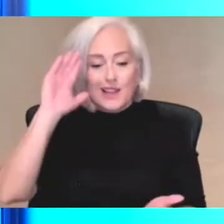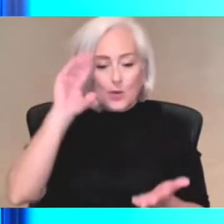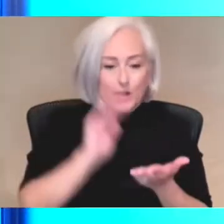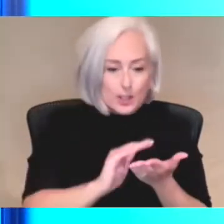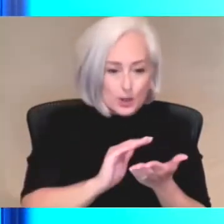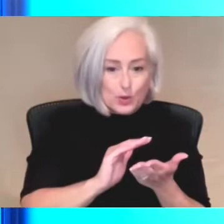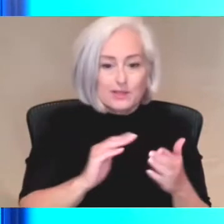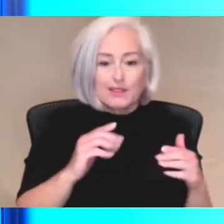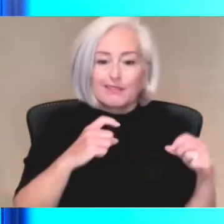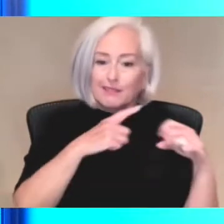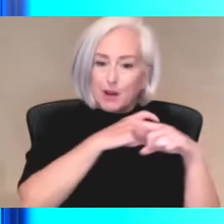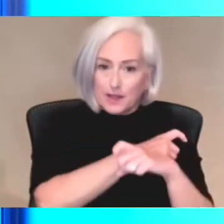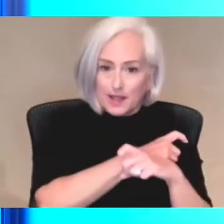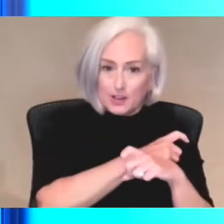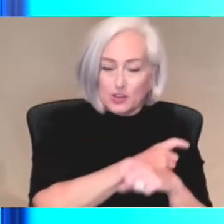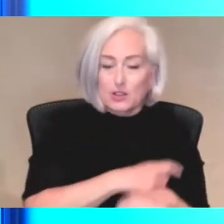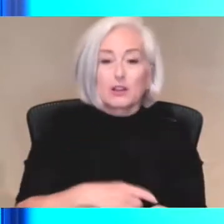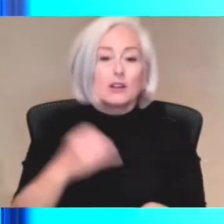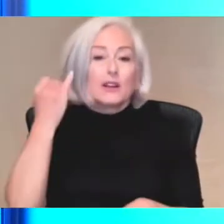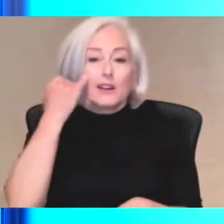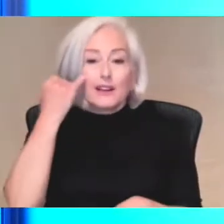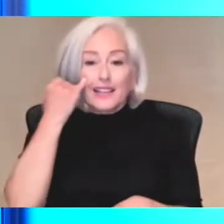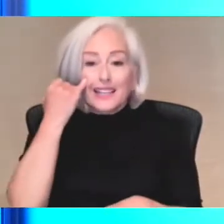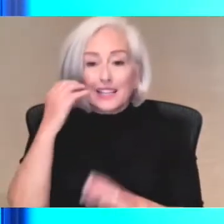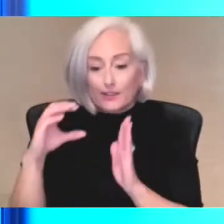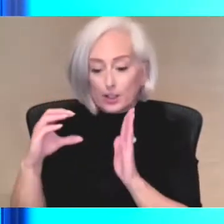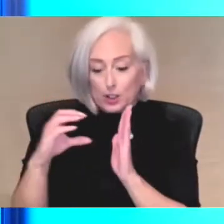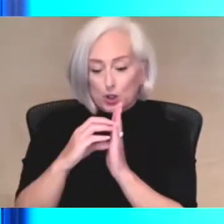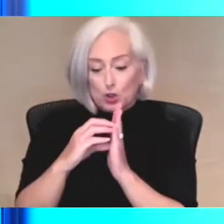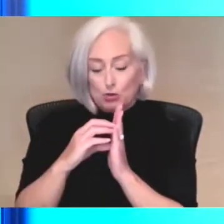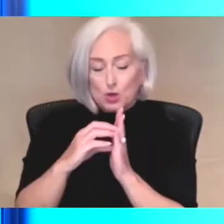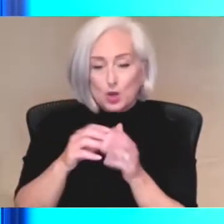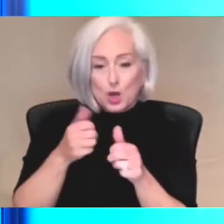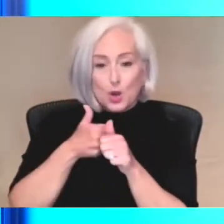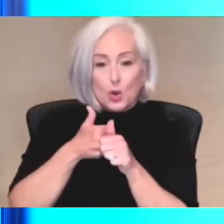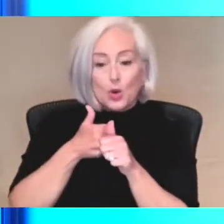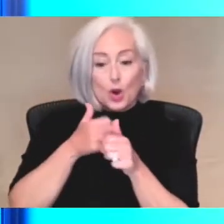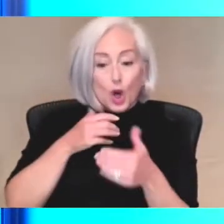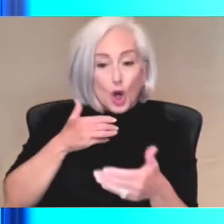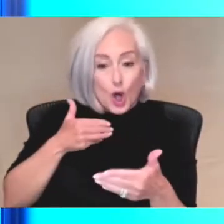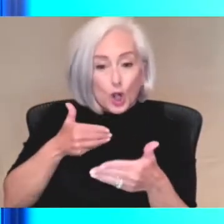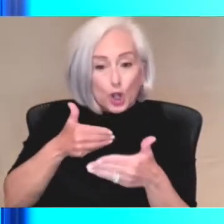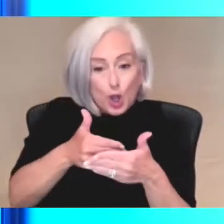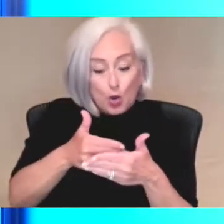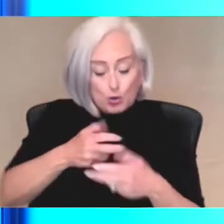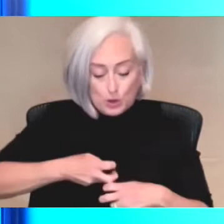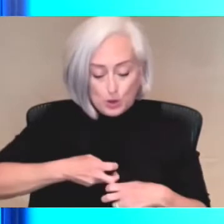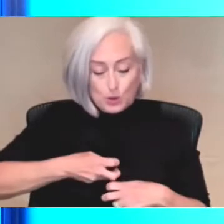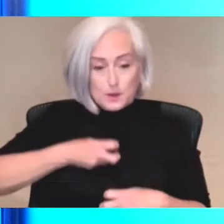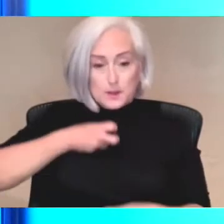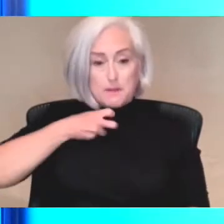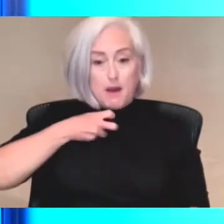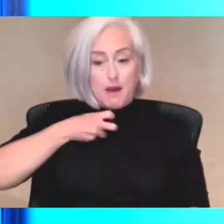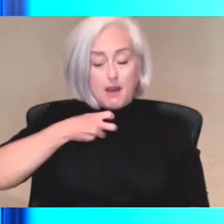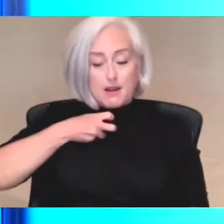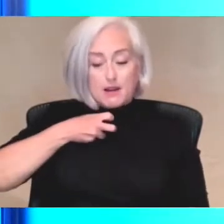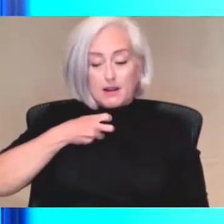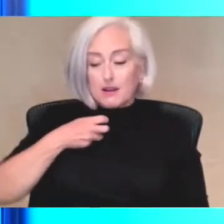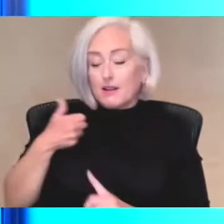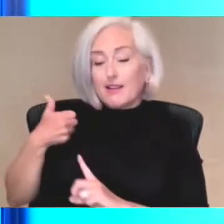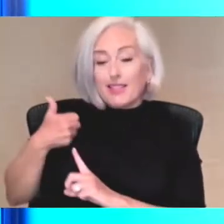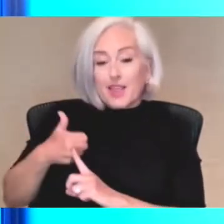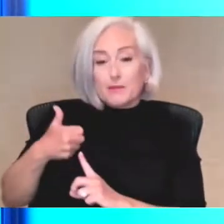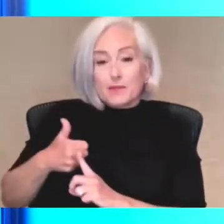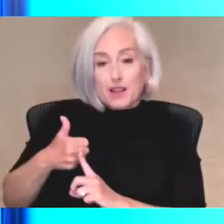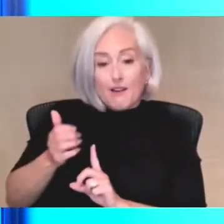that arose in proximity to the spine or the spinal cord, and they've received prior radiation. With conventional radiation, it may